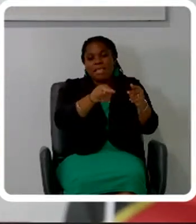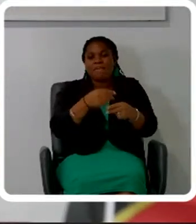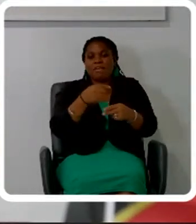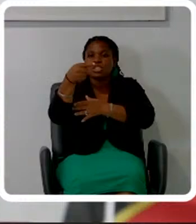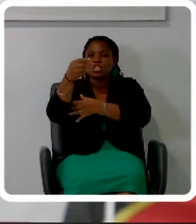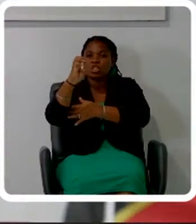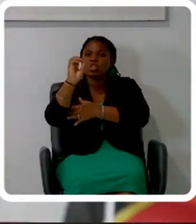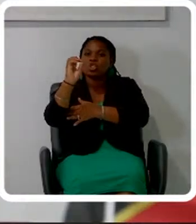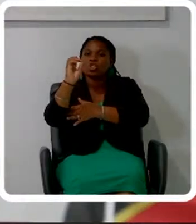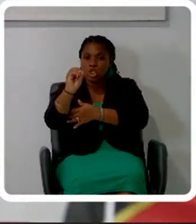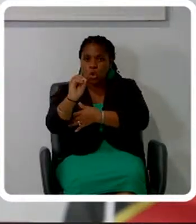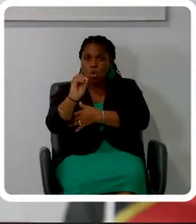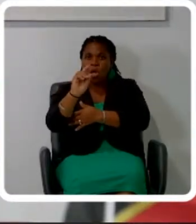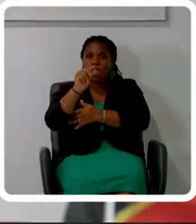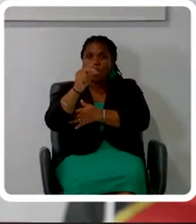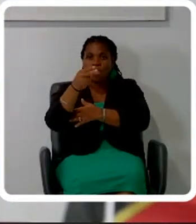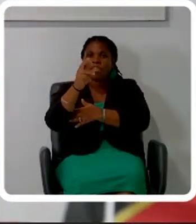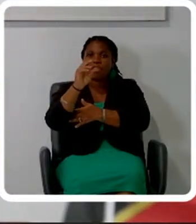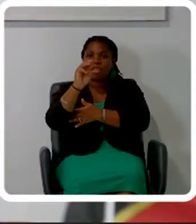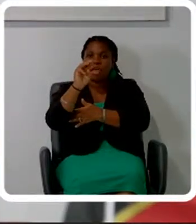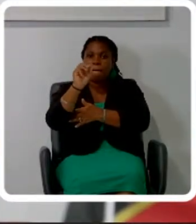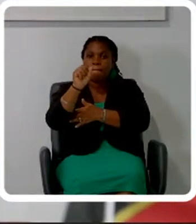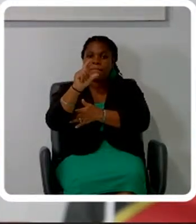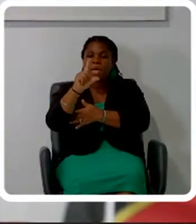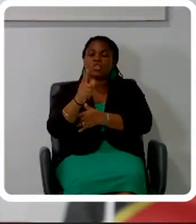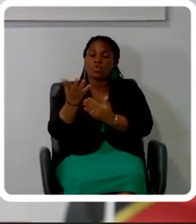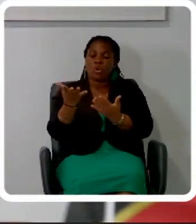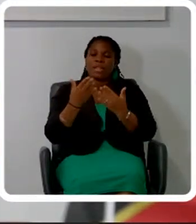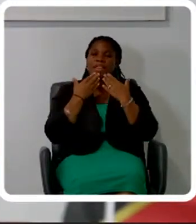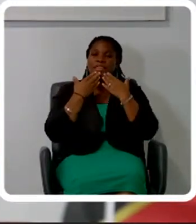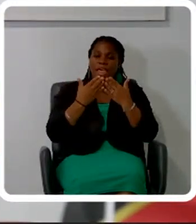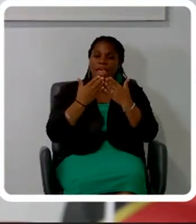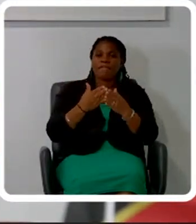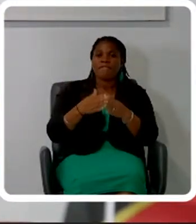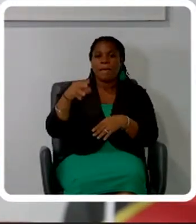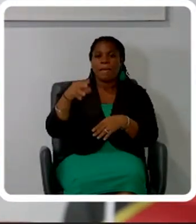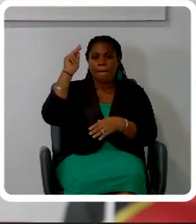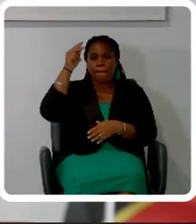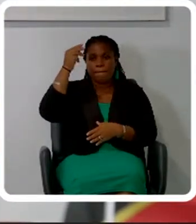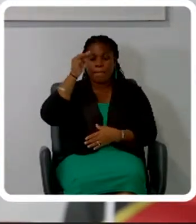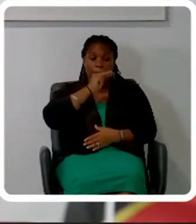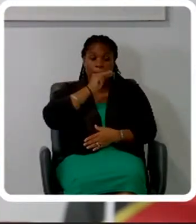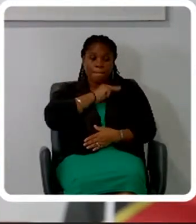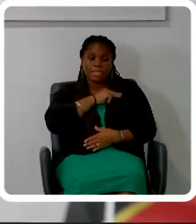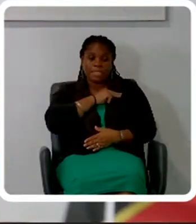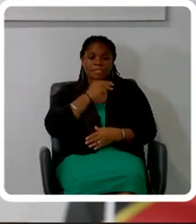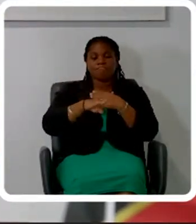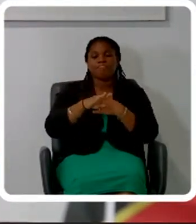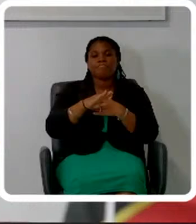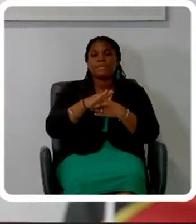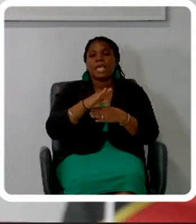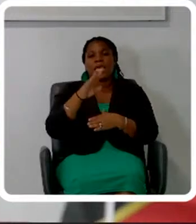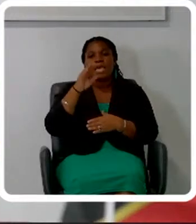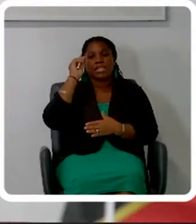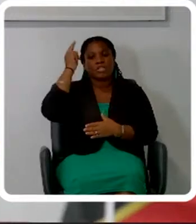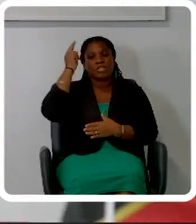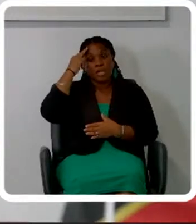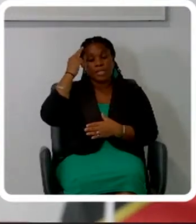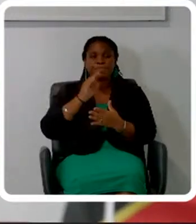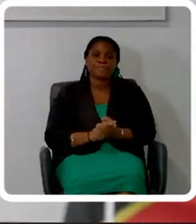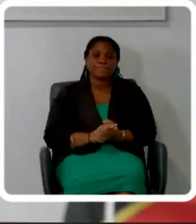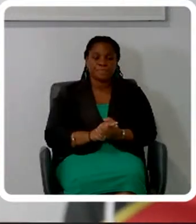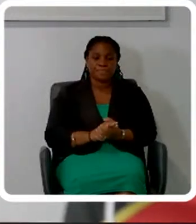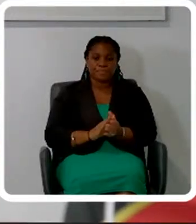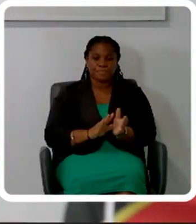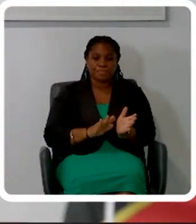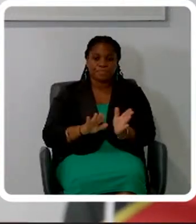went extremely well, and I want to thank the foreign minister for Saudi Arabia for that excellent meeting. I also met with UAE